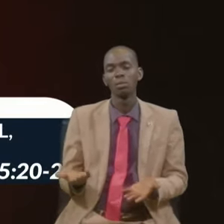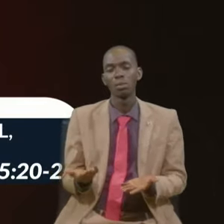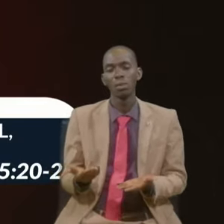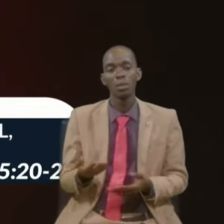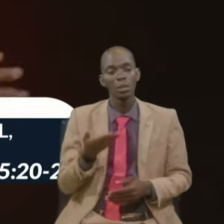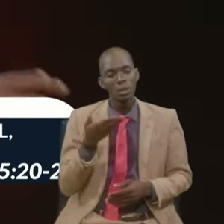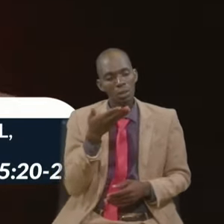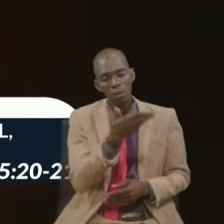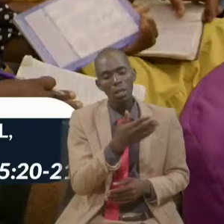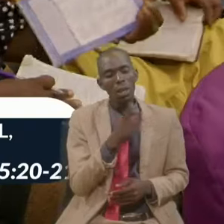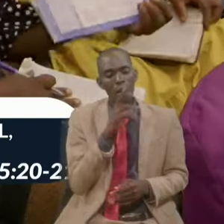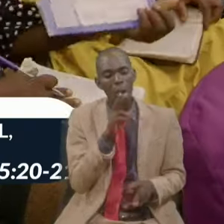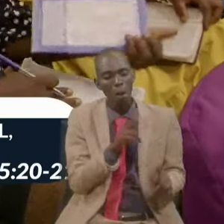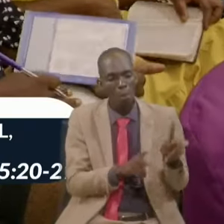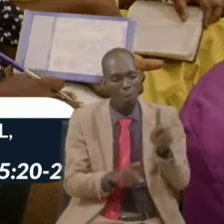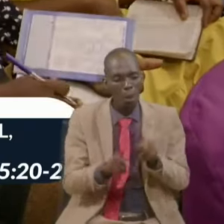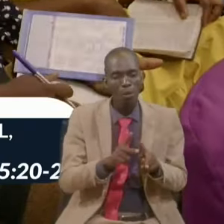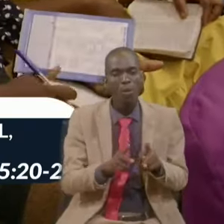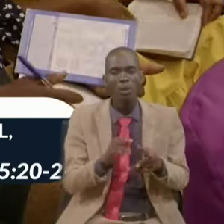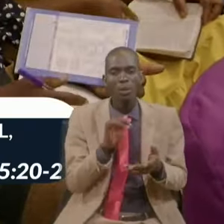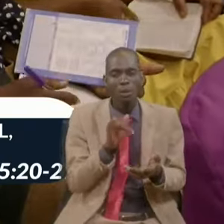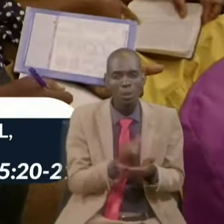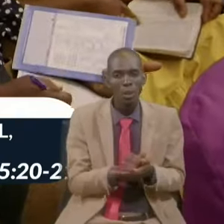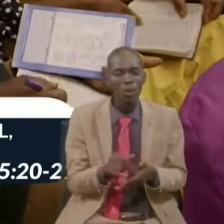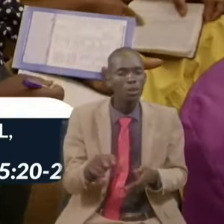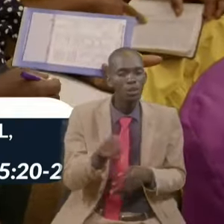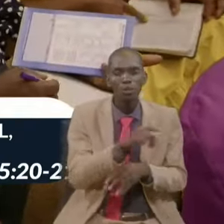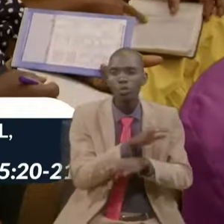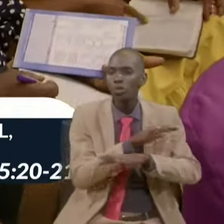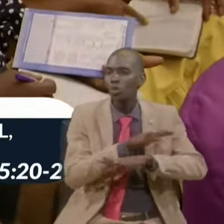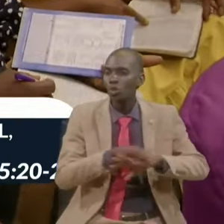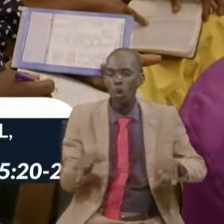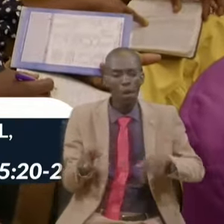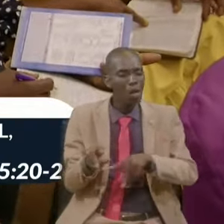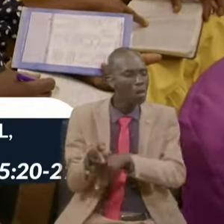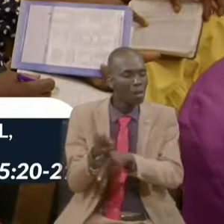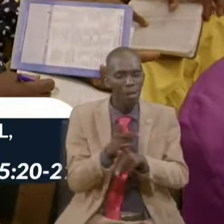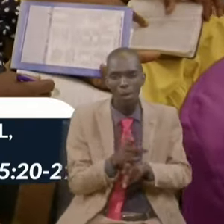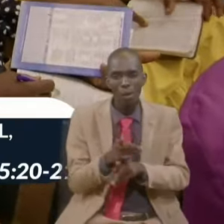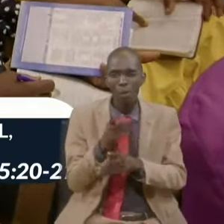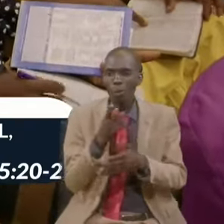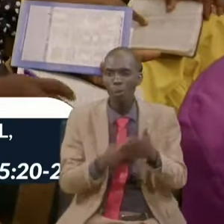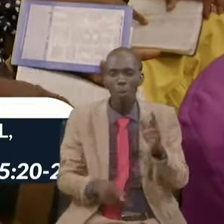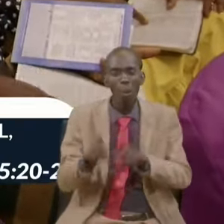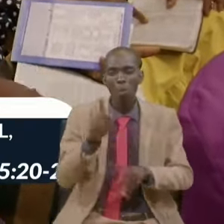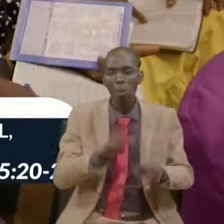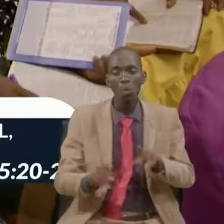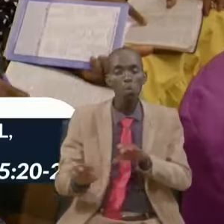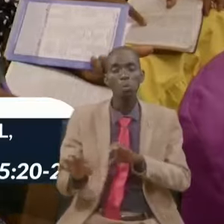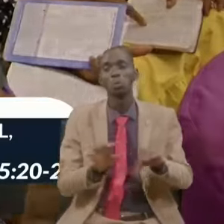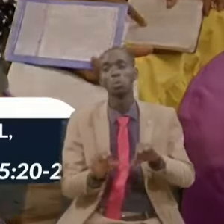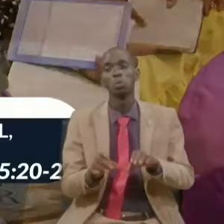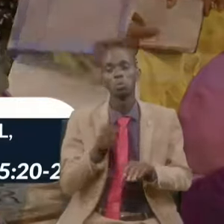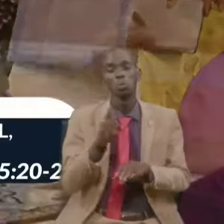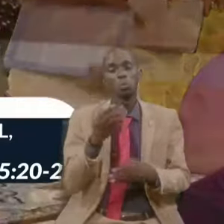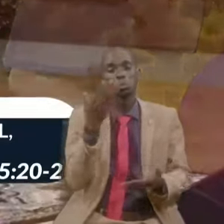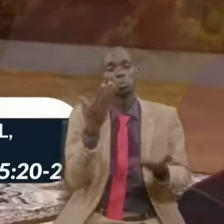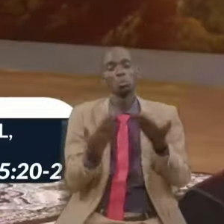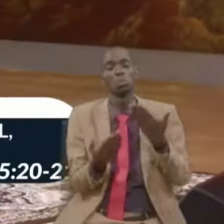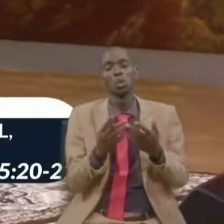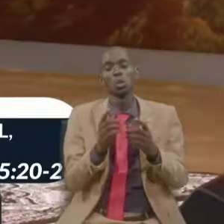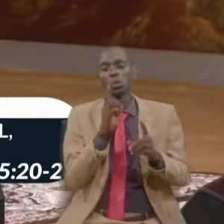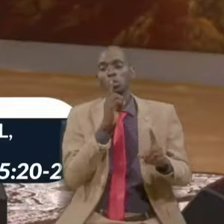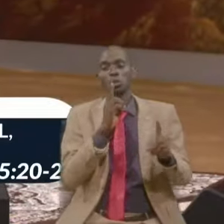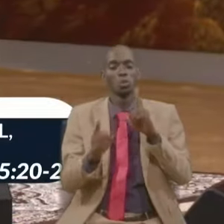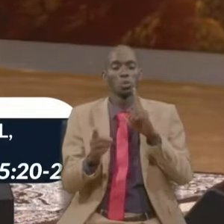there who, they don't care what people have done. They might spit in the face